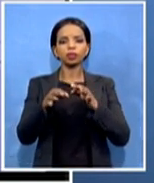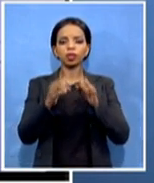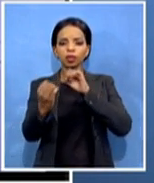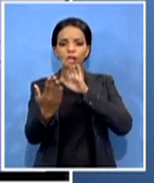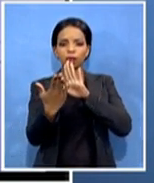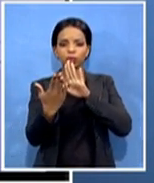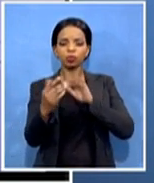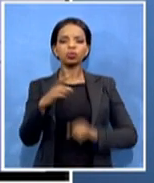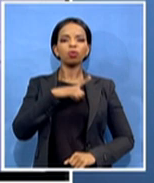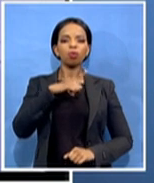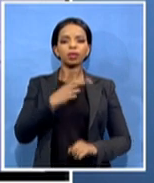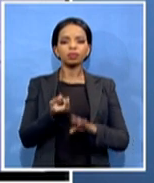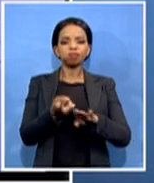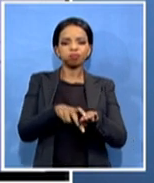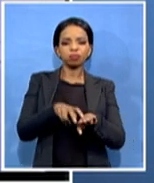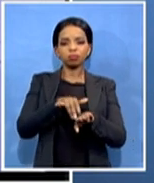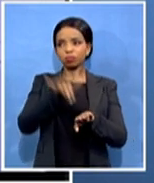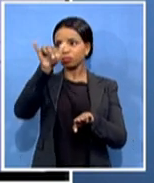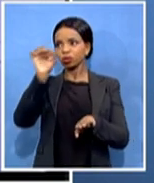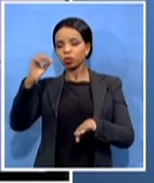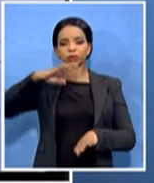of the